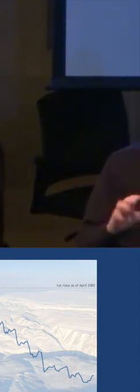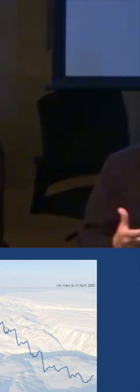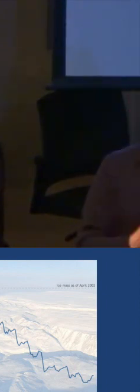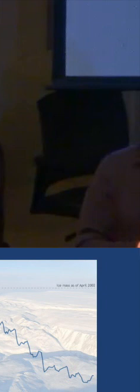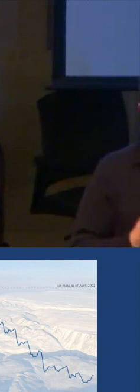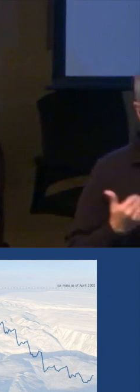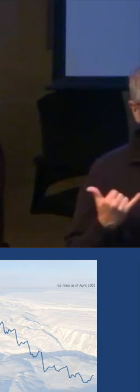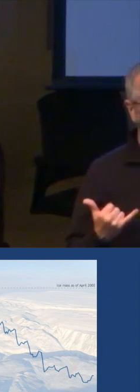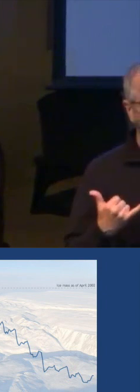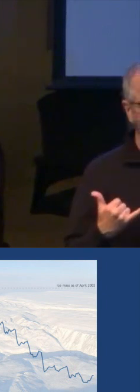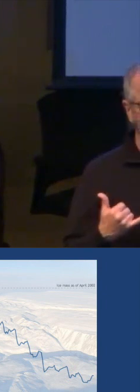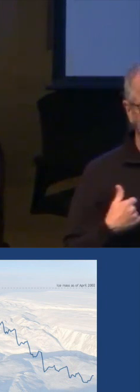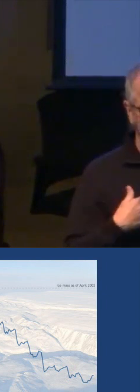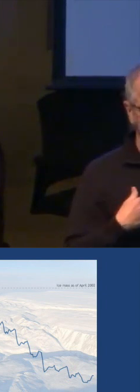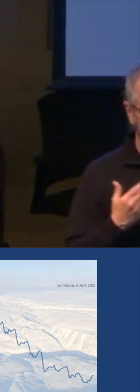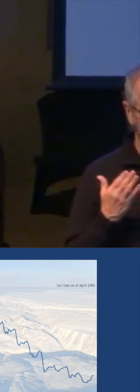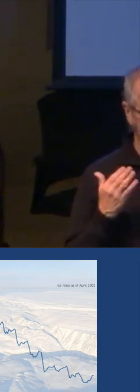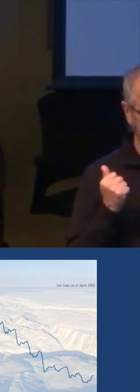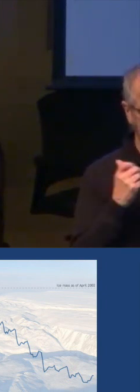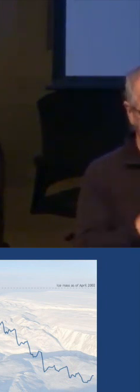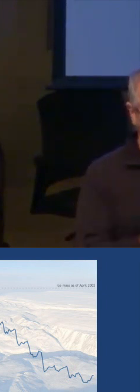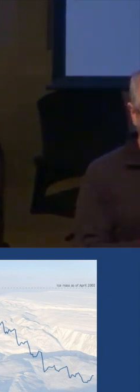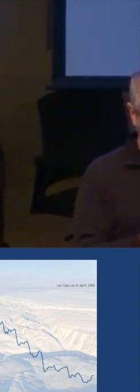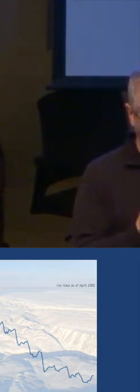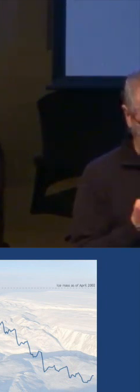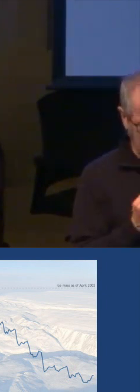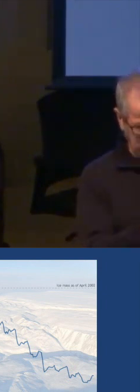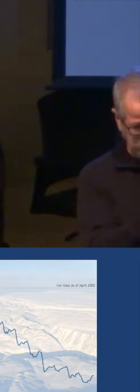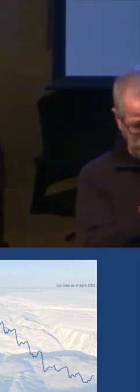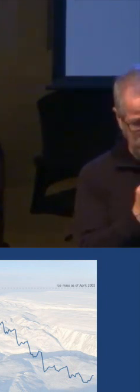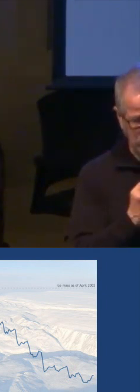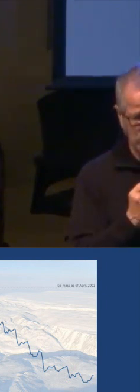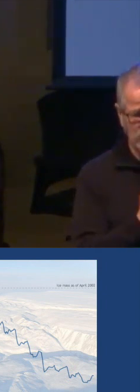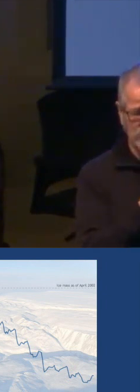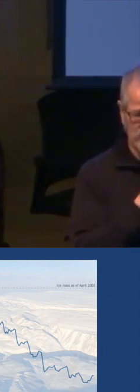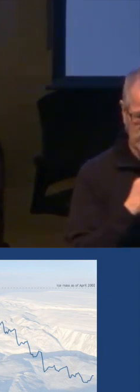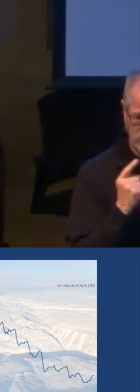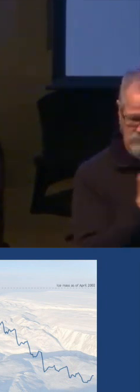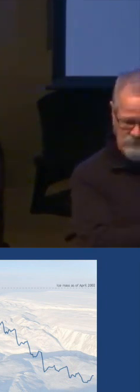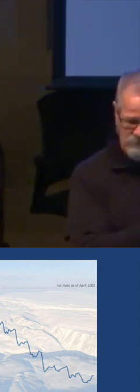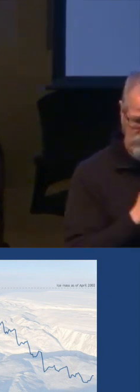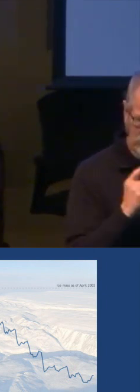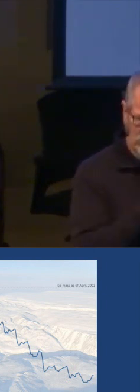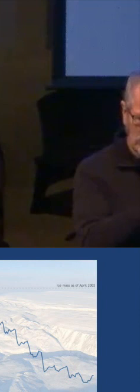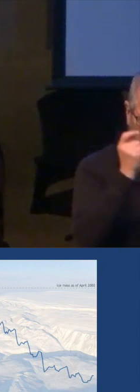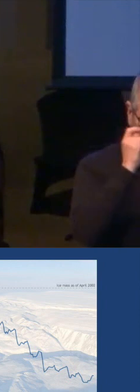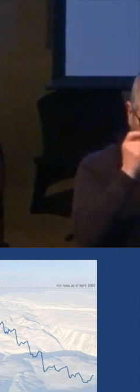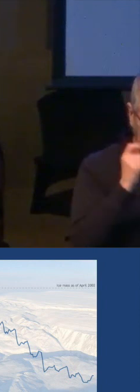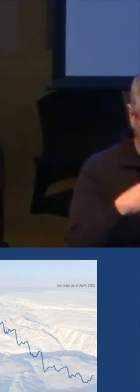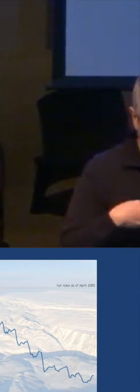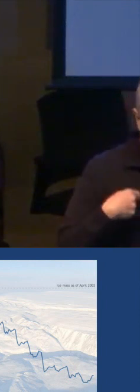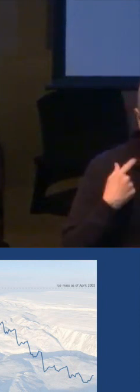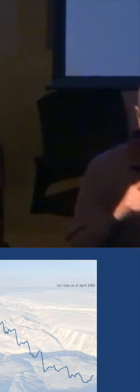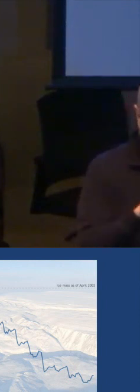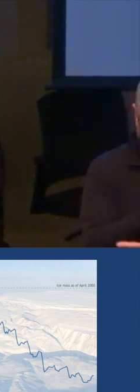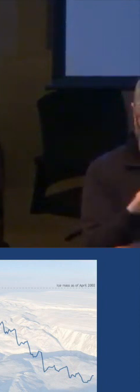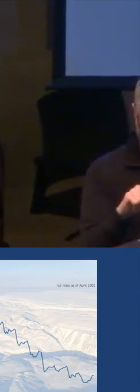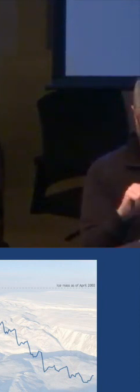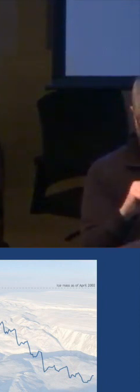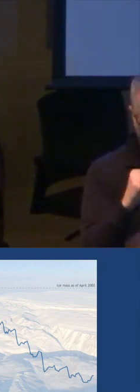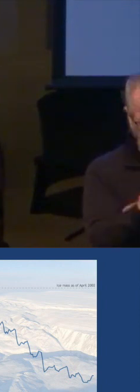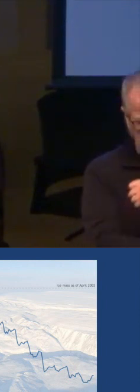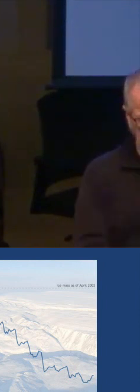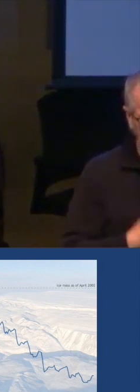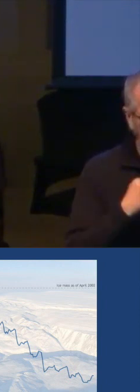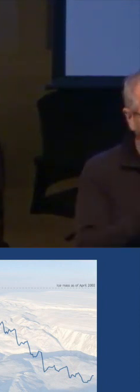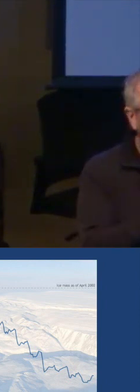last 13 or so years, to the frustration of my family that